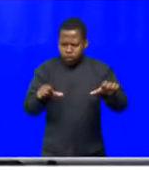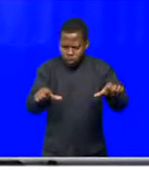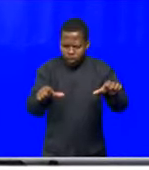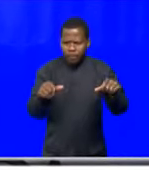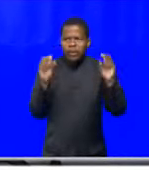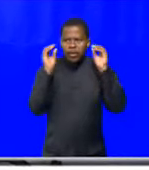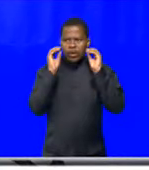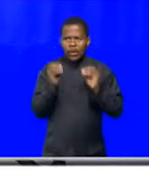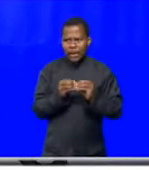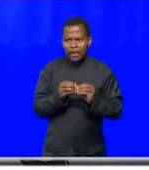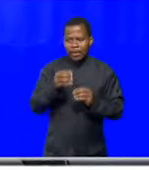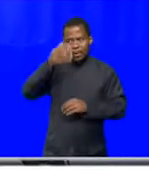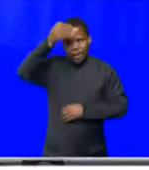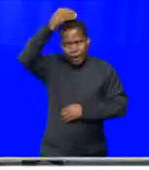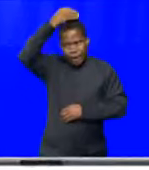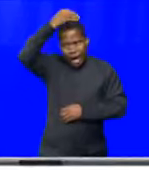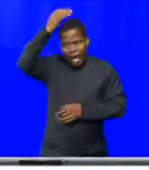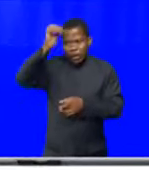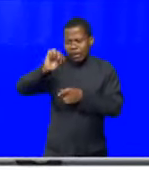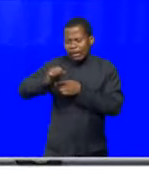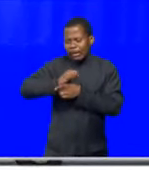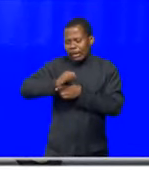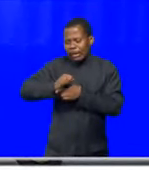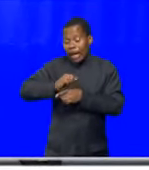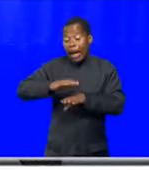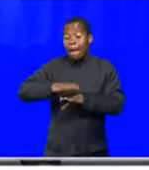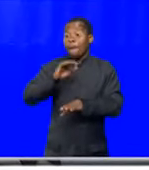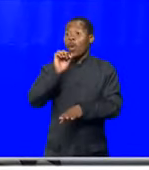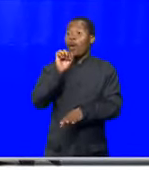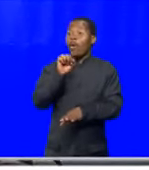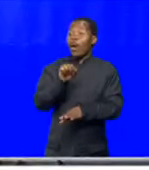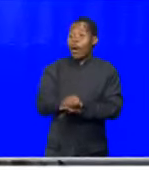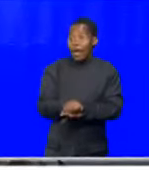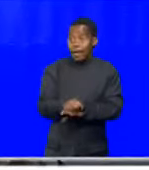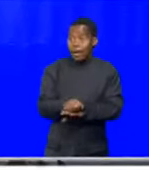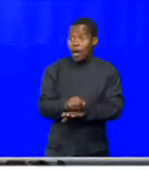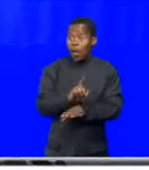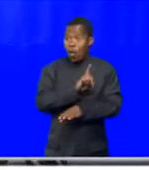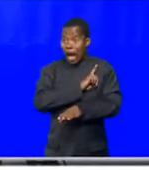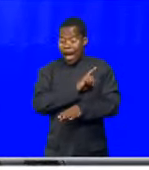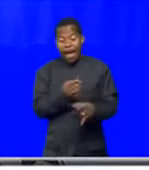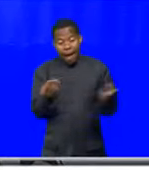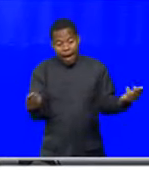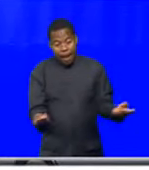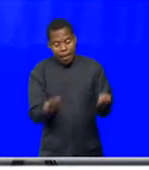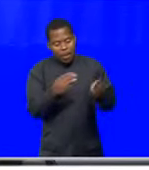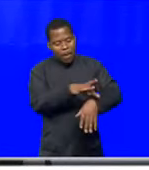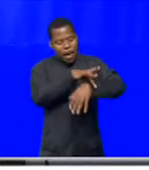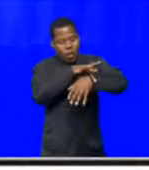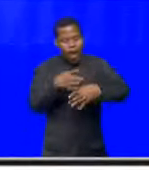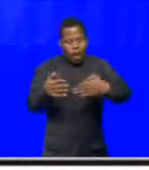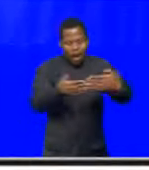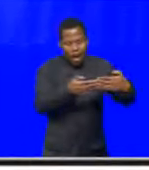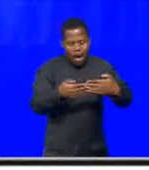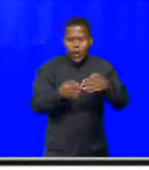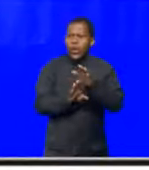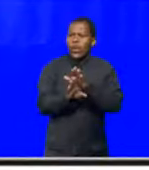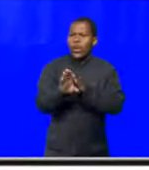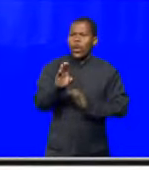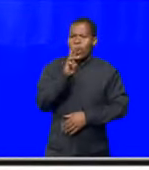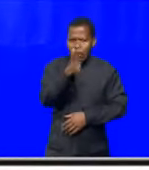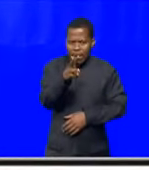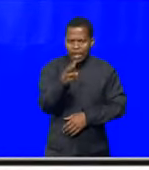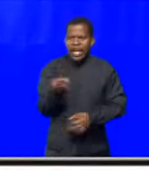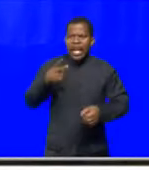professionals countrywide in various topics on epilepsy diagnosis, treatment, and management. His Royal